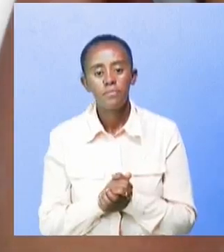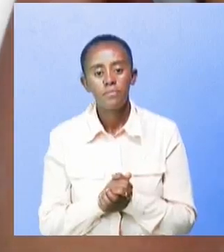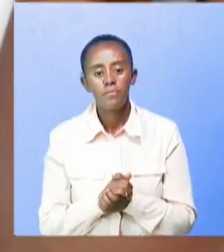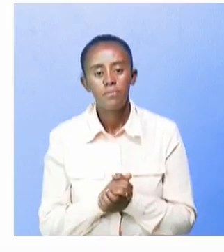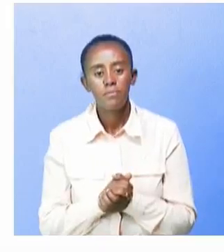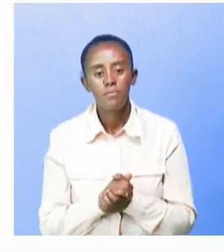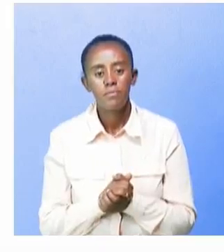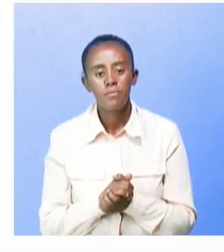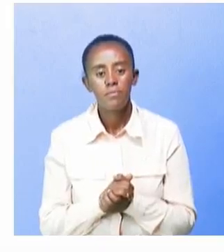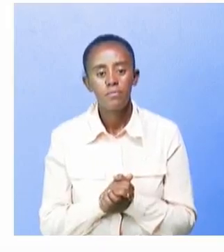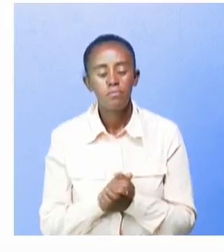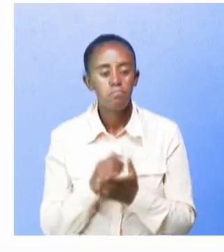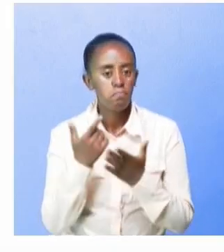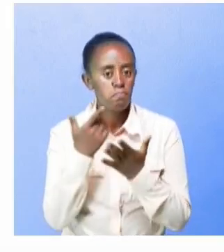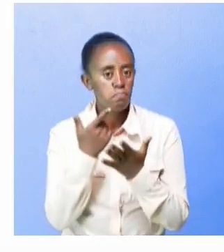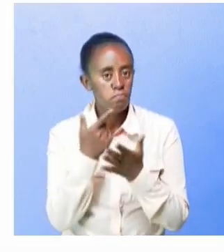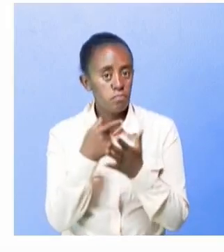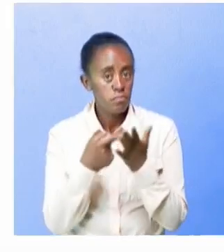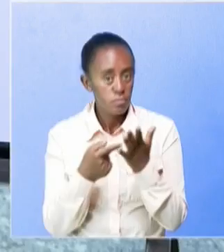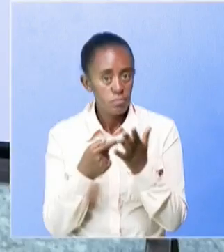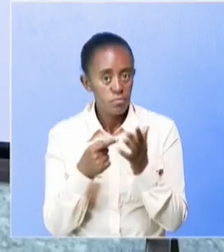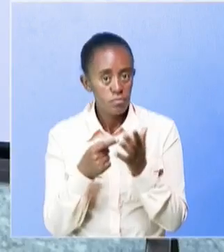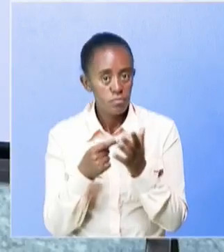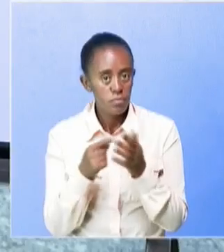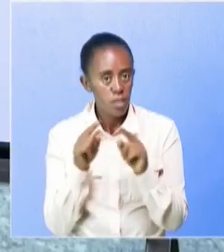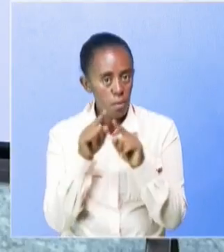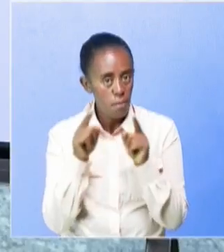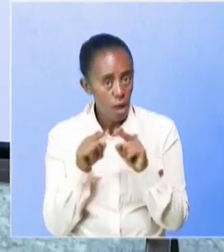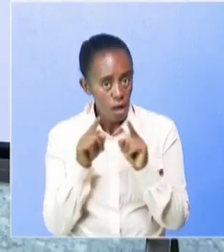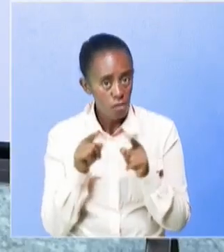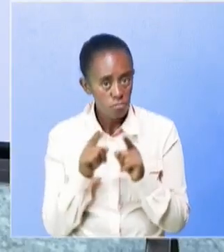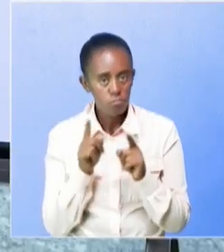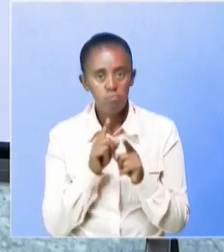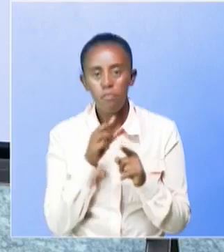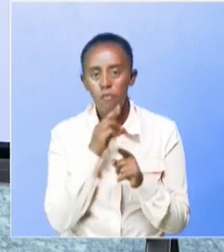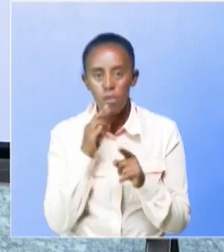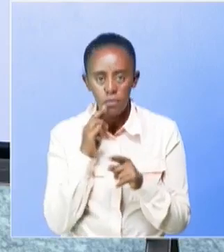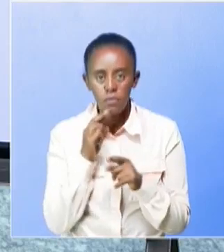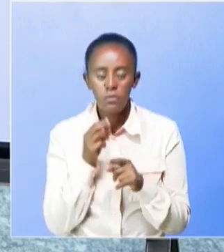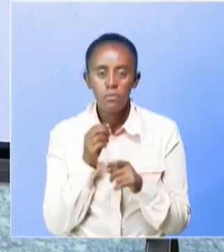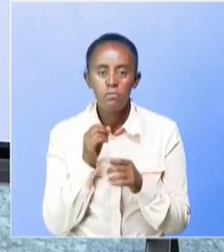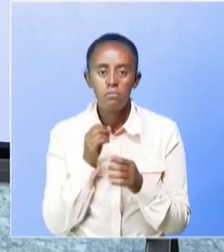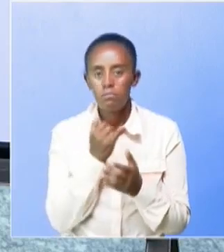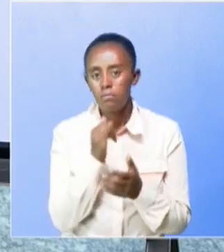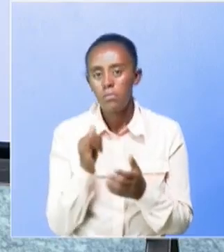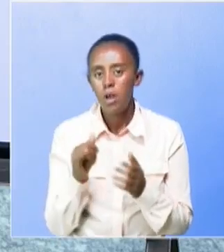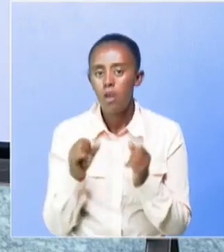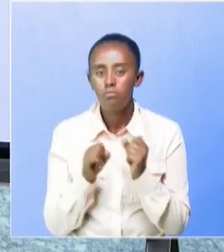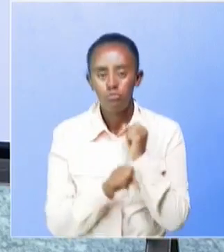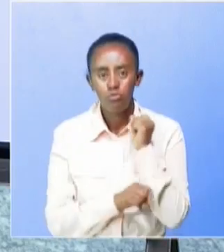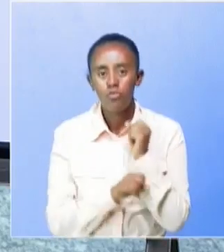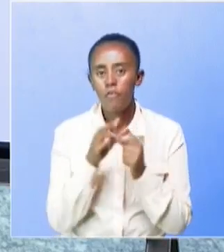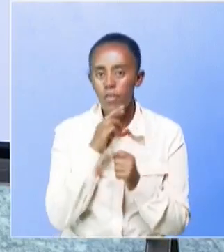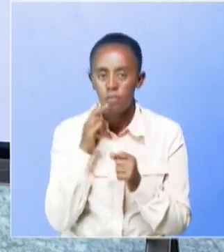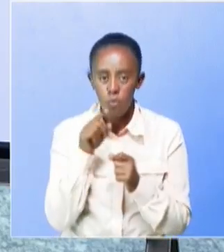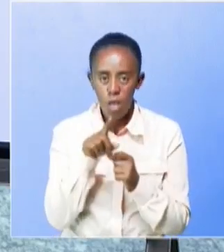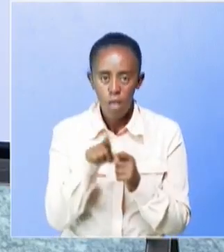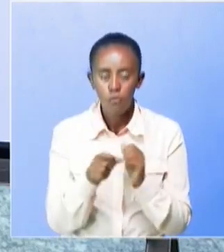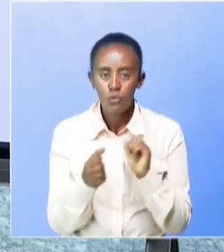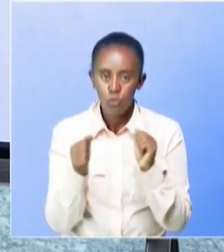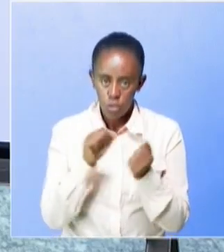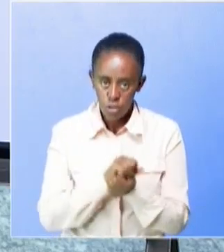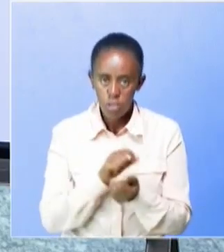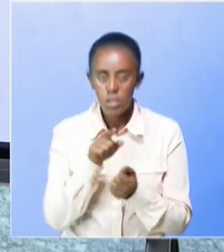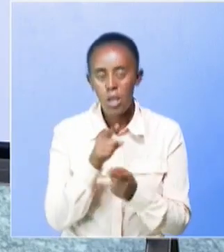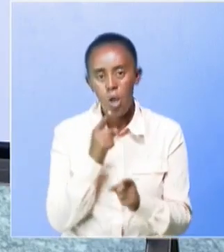So these words given in brackets are verbs. They are the root verbs, and you have to change them to